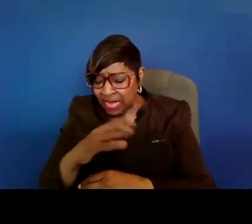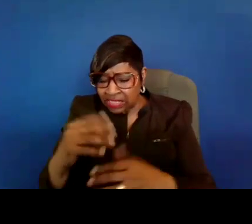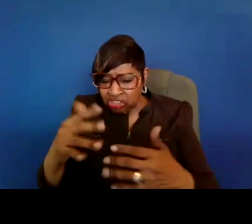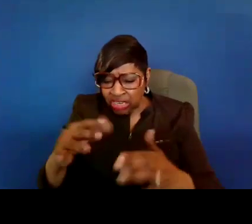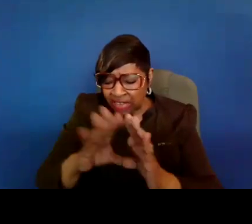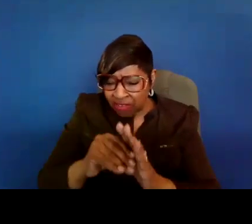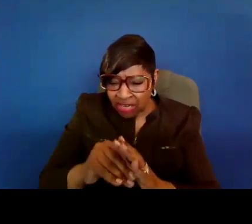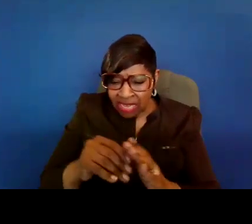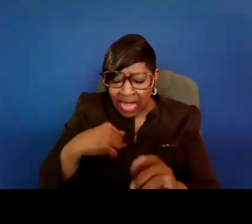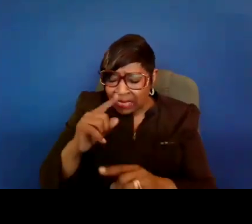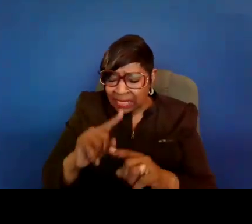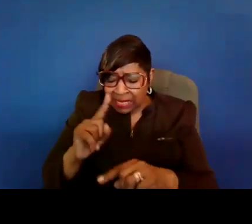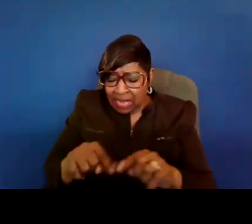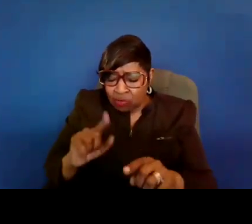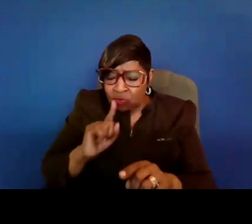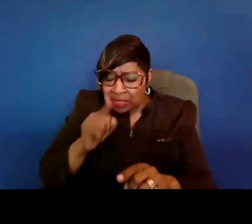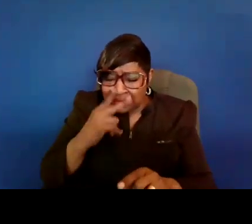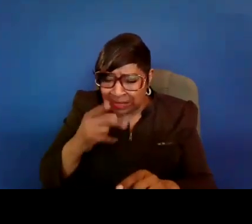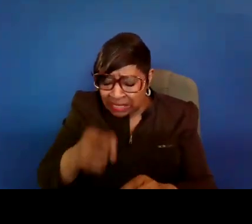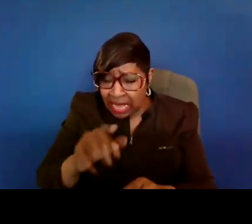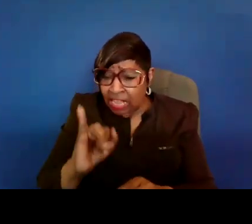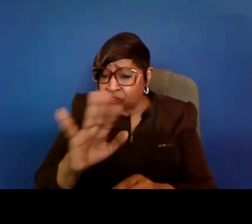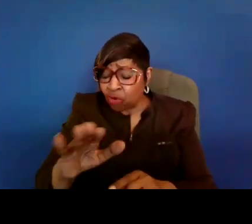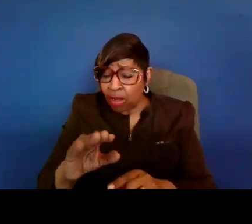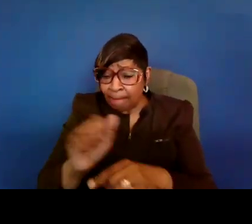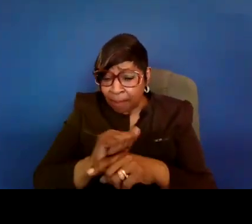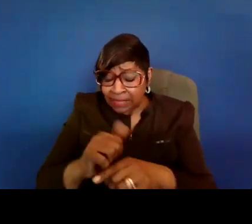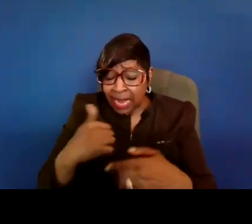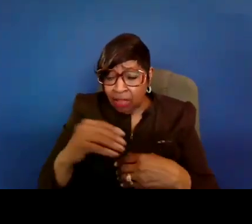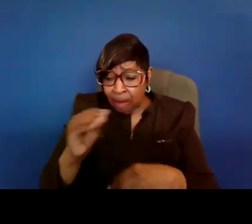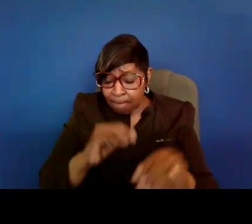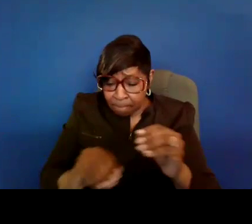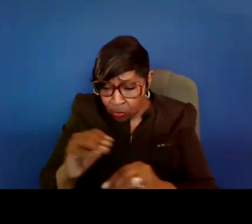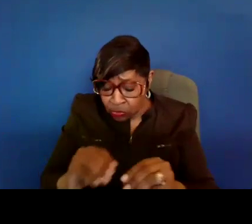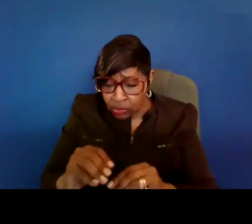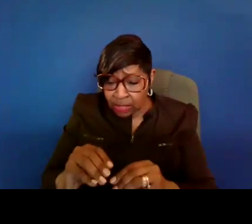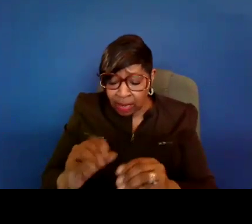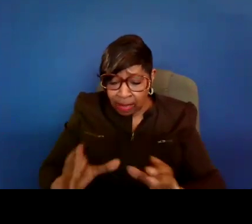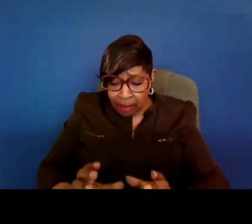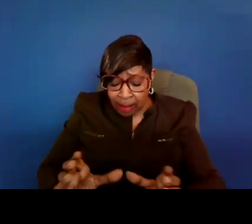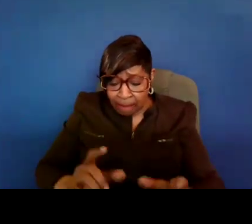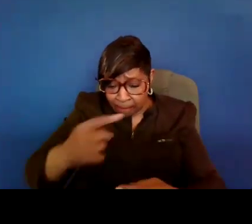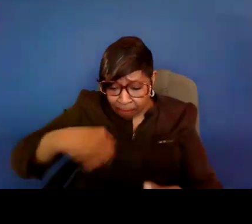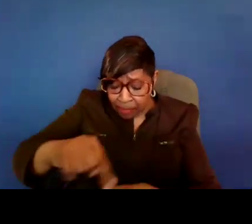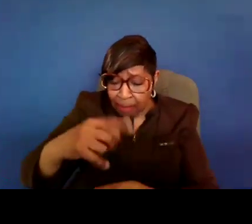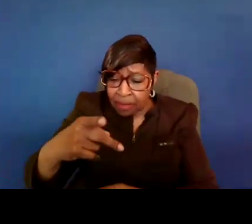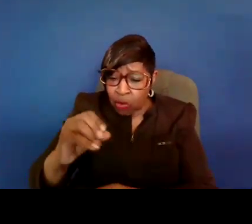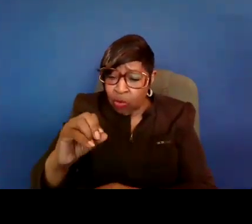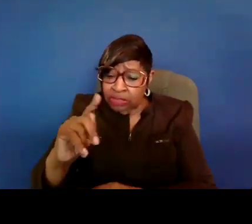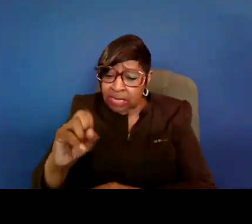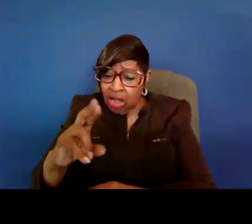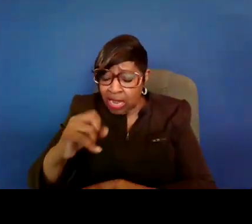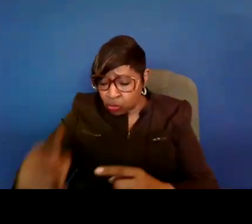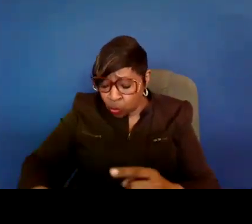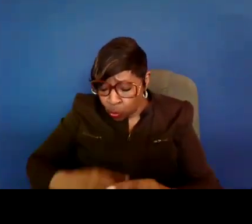right? So if your practice has motion, spinning wheel, got a spin, potter's wheel, that's, you know, super easy motion. And we